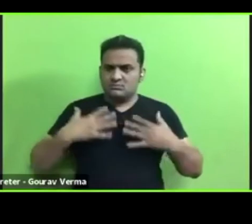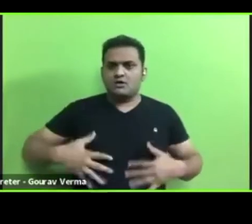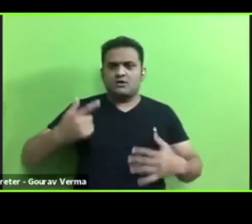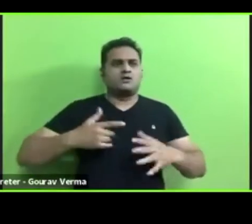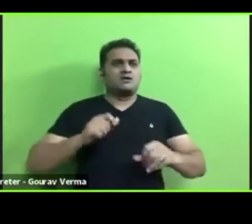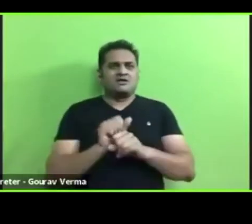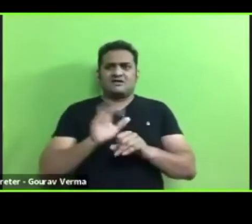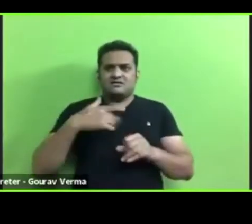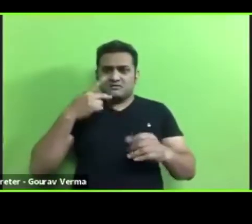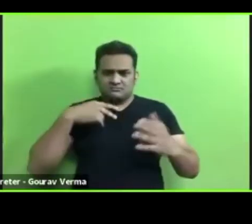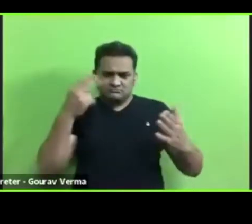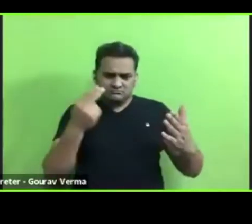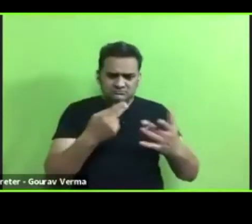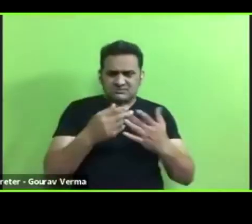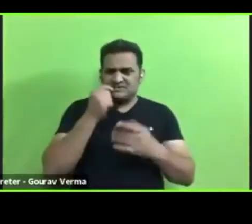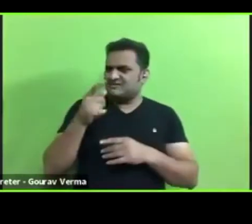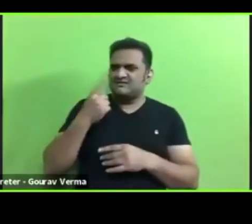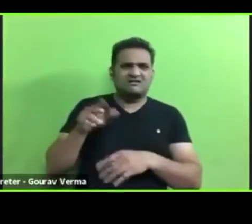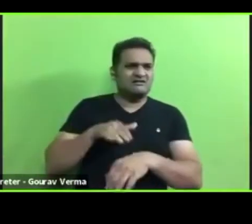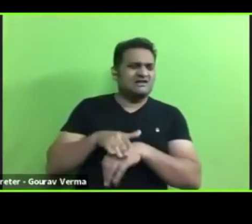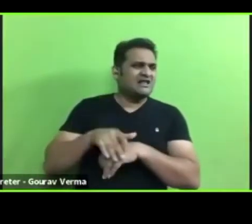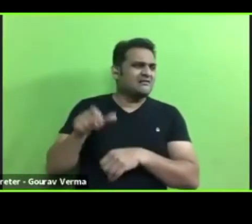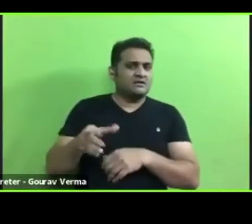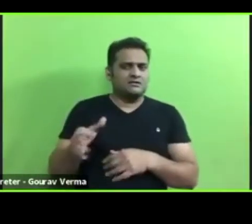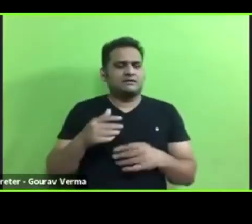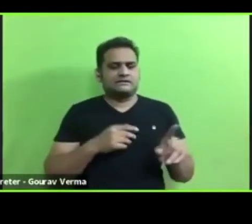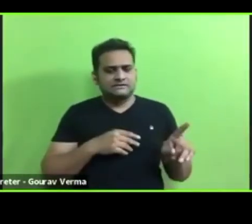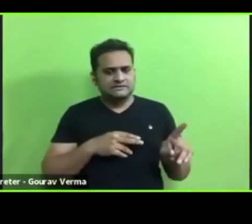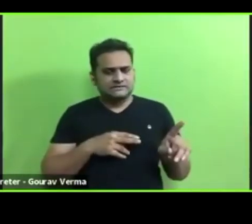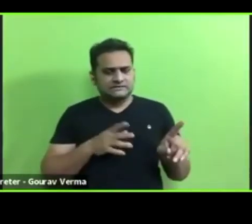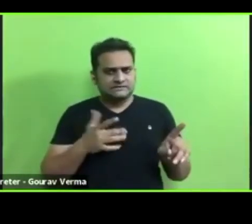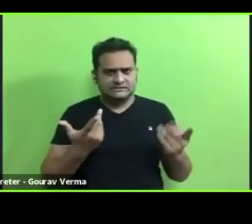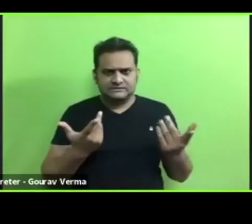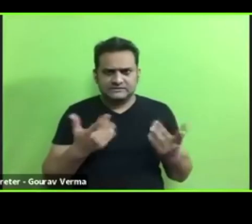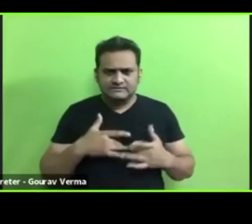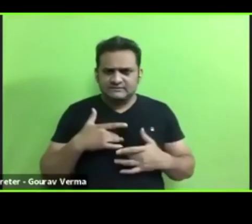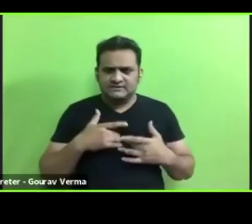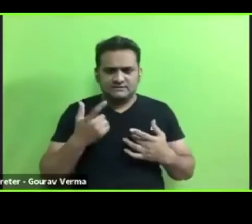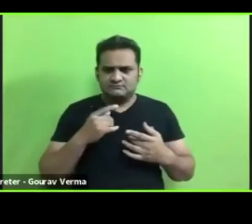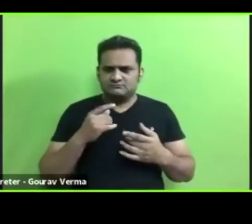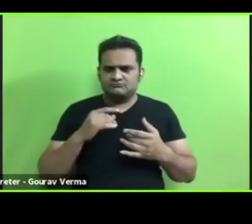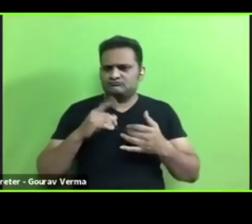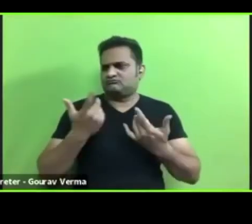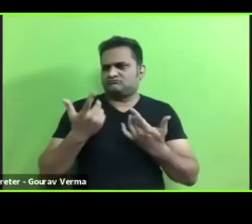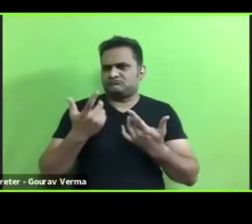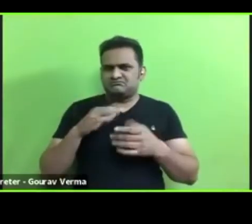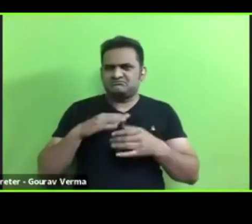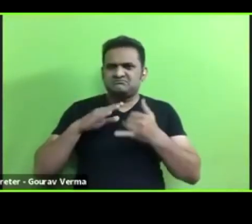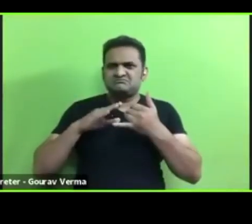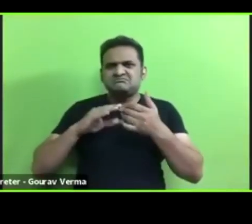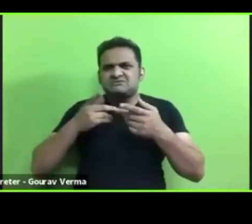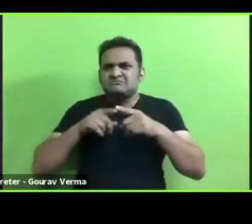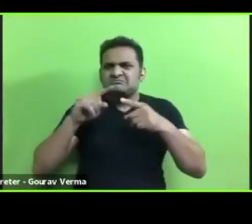here is an artist who said his is labor, and that was fundamentally an expression of the caste dynamics that was in play, not